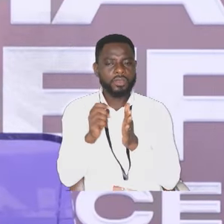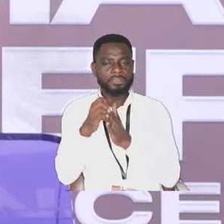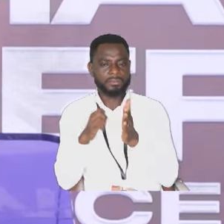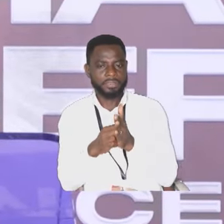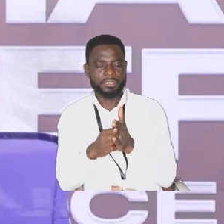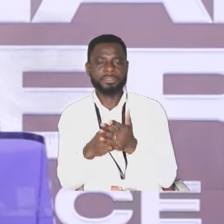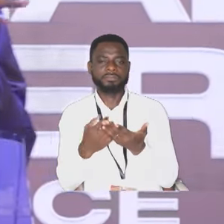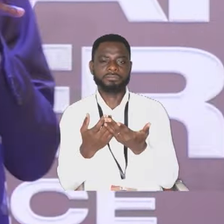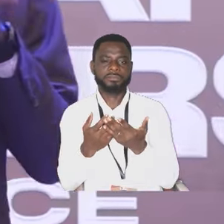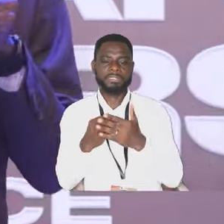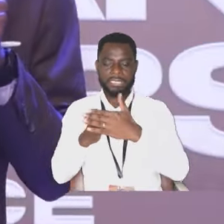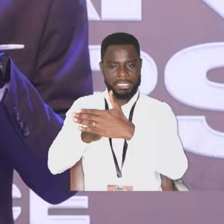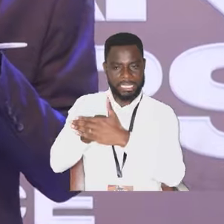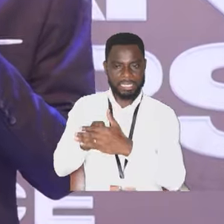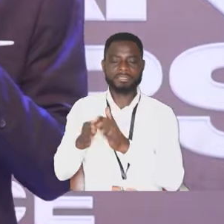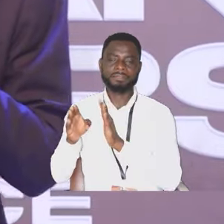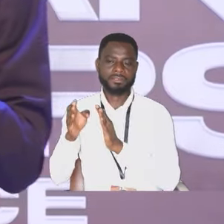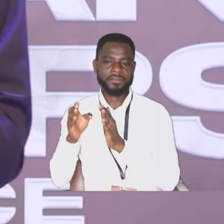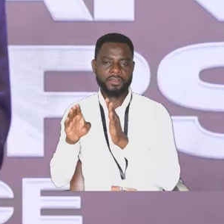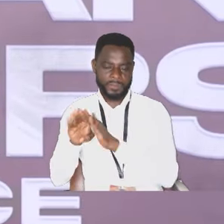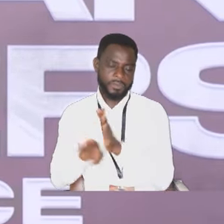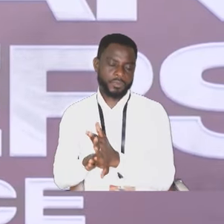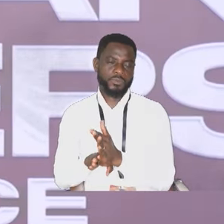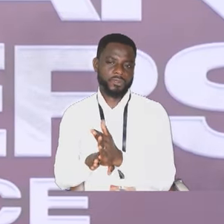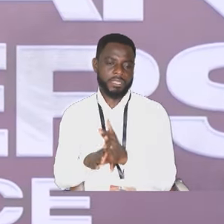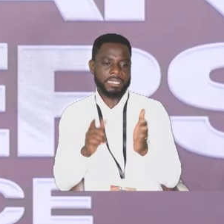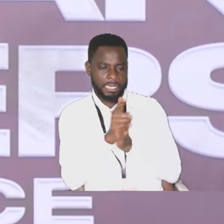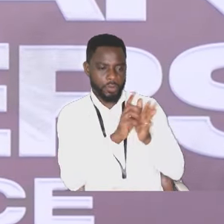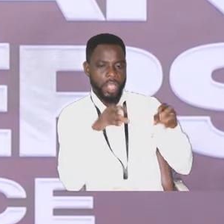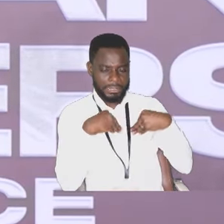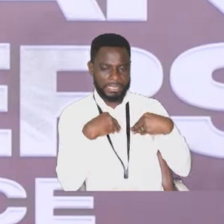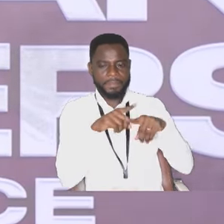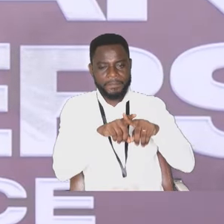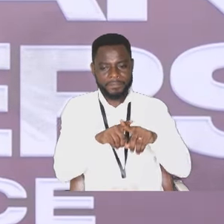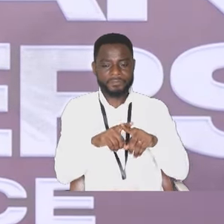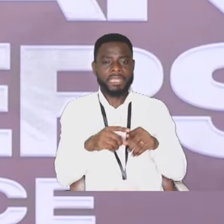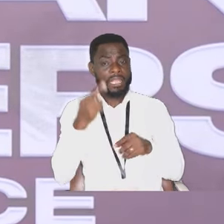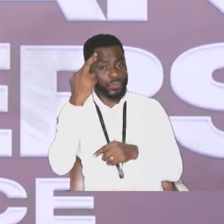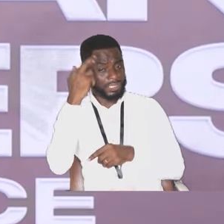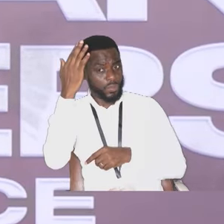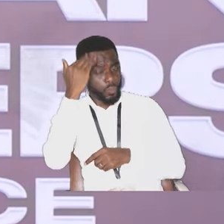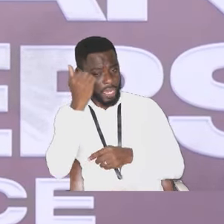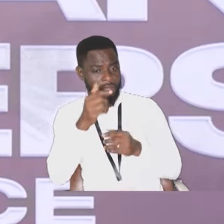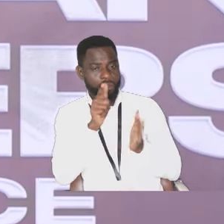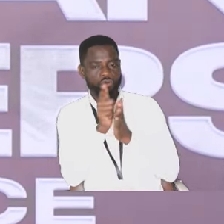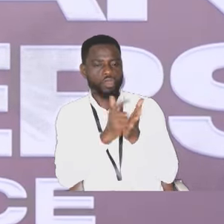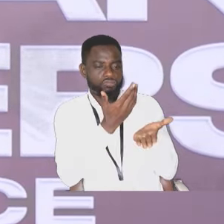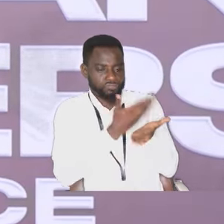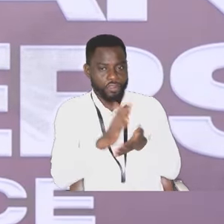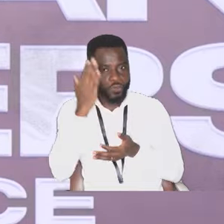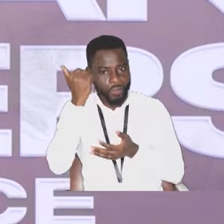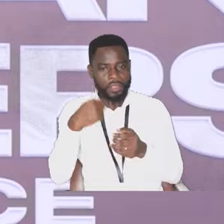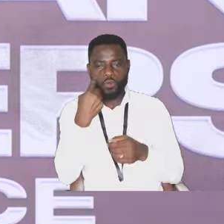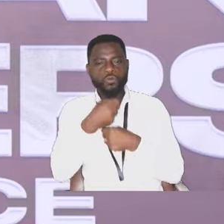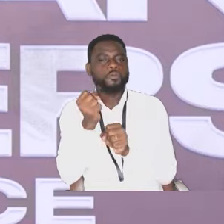to the tenets and principles of the Bible. The reason why law rejects them is that who made those laws? That one too